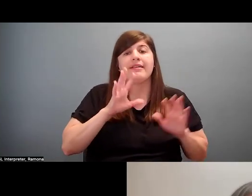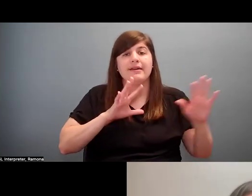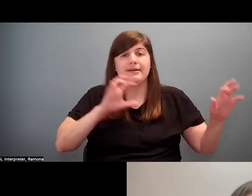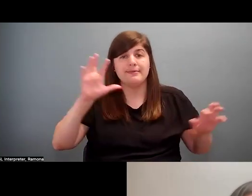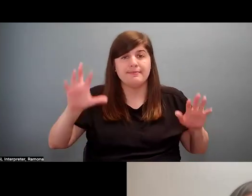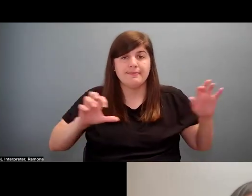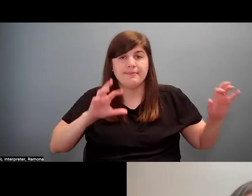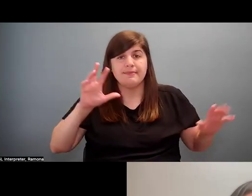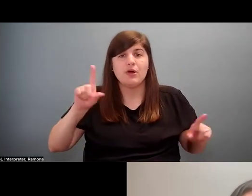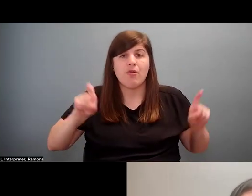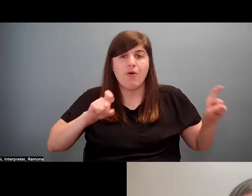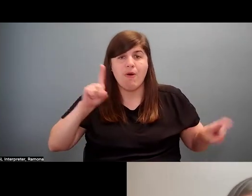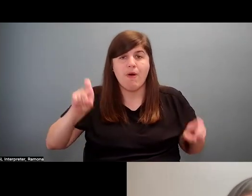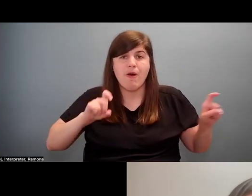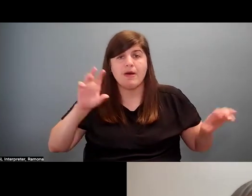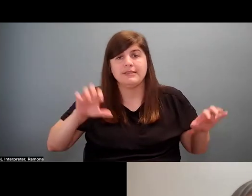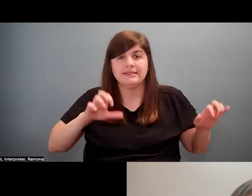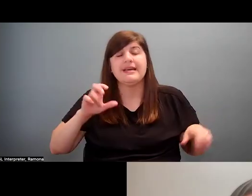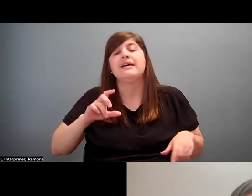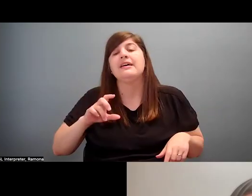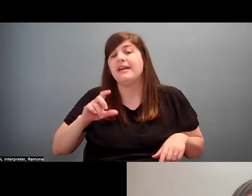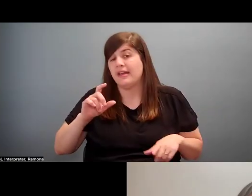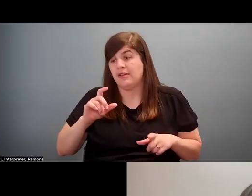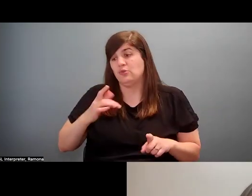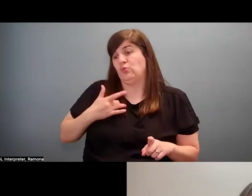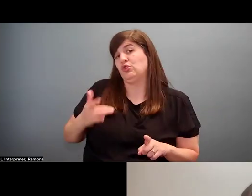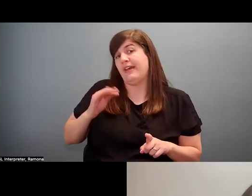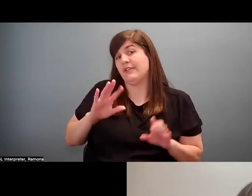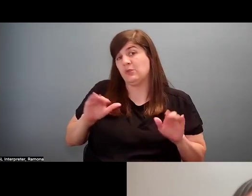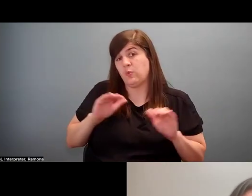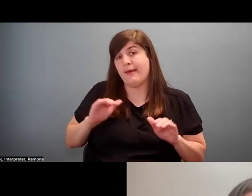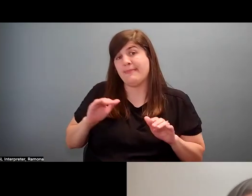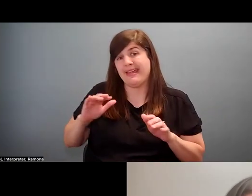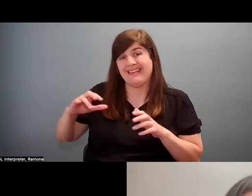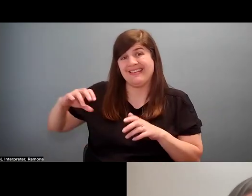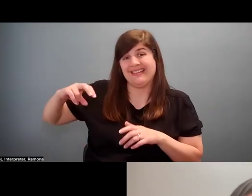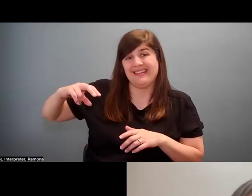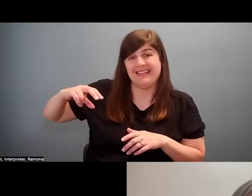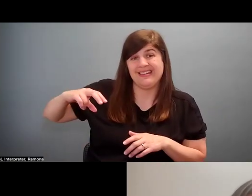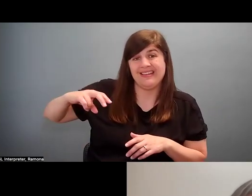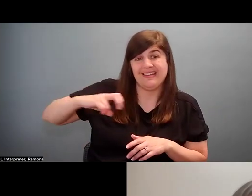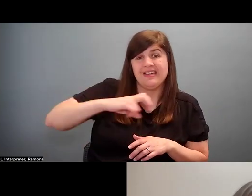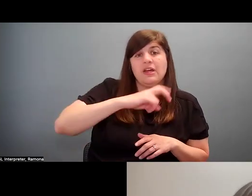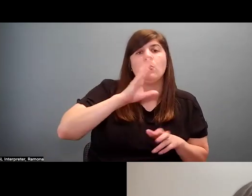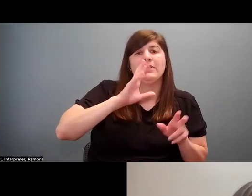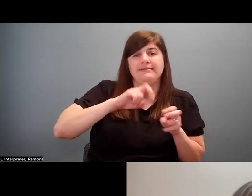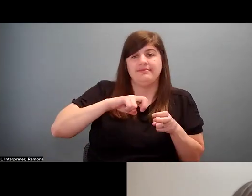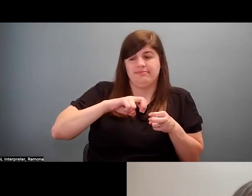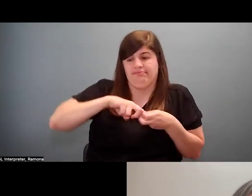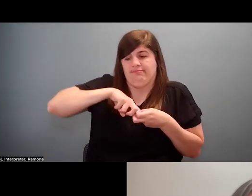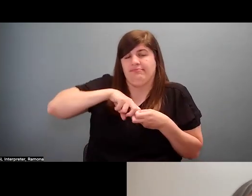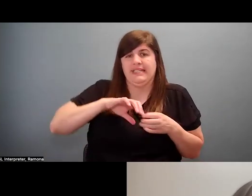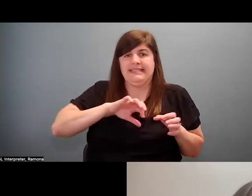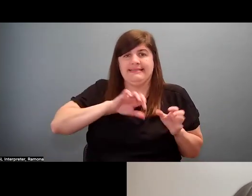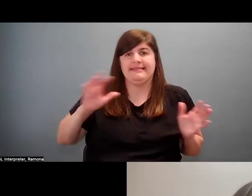with their little claws. Um, but usually, if they're swimming forward, they want to have them tucked in so that there's a lot